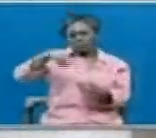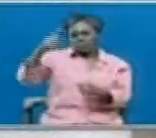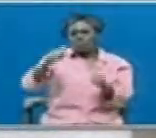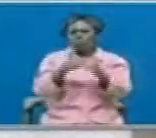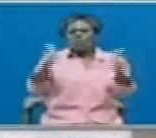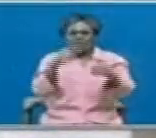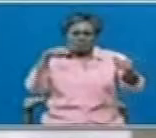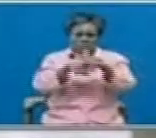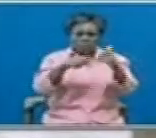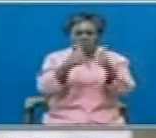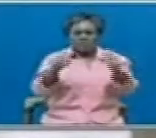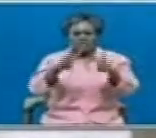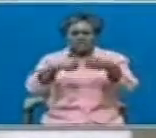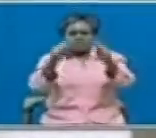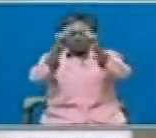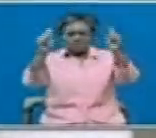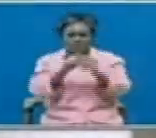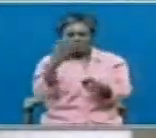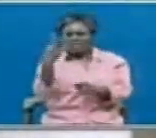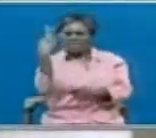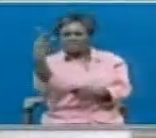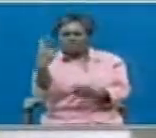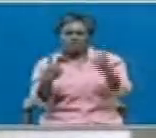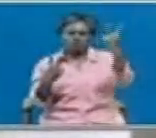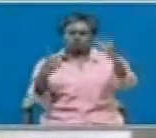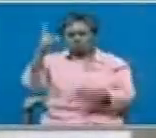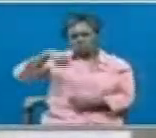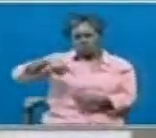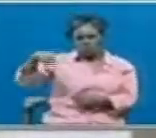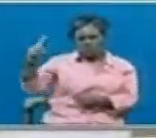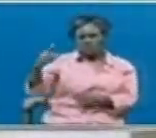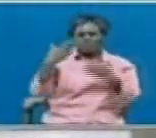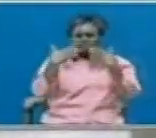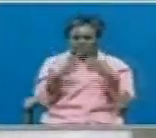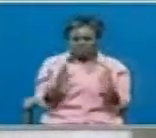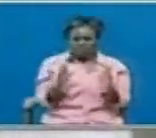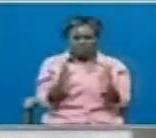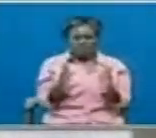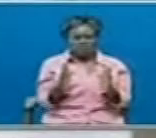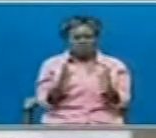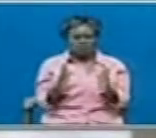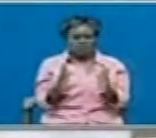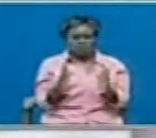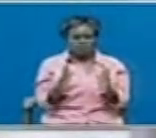all shots to give his team a deserved 3-2 win and third place finish.